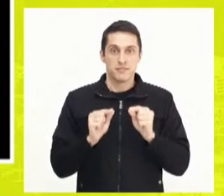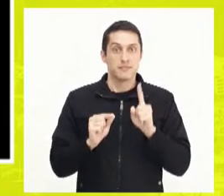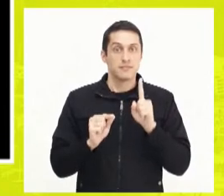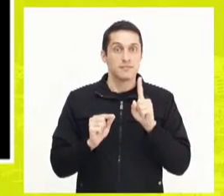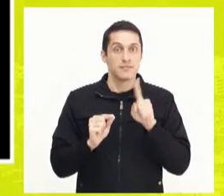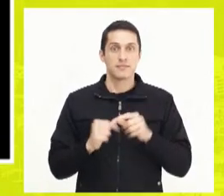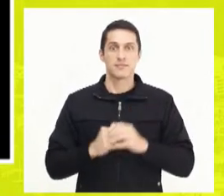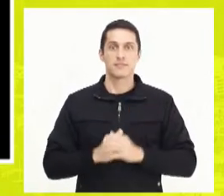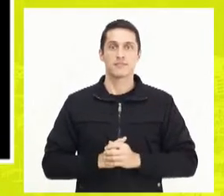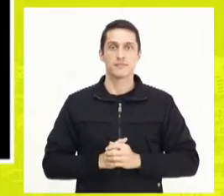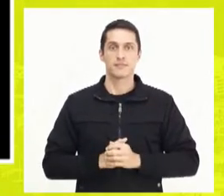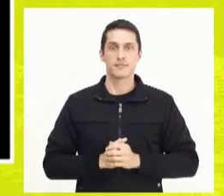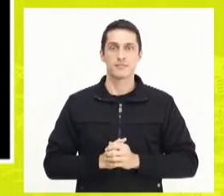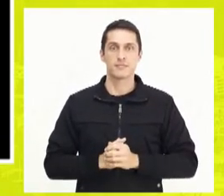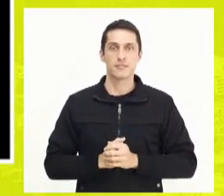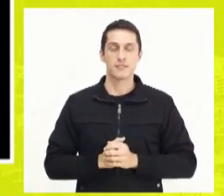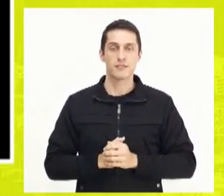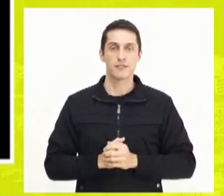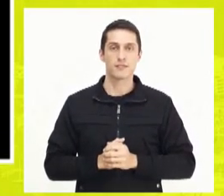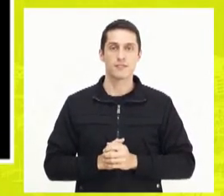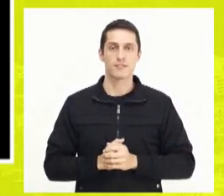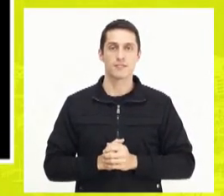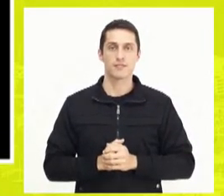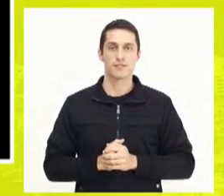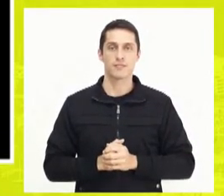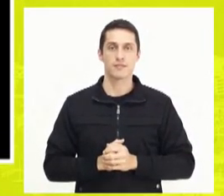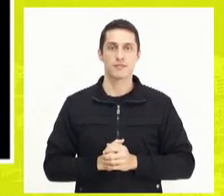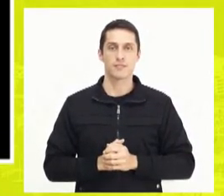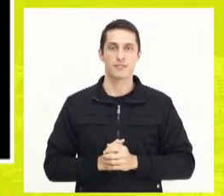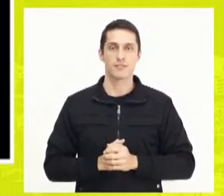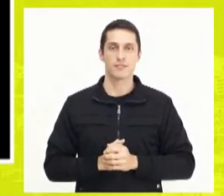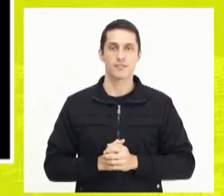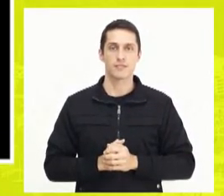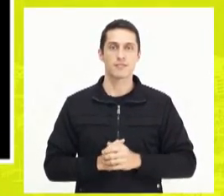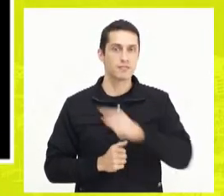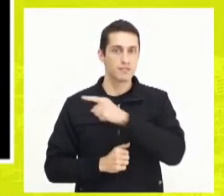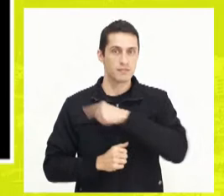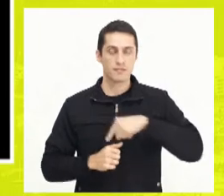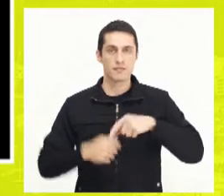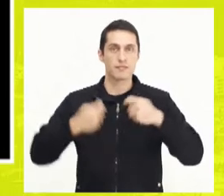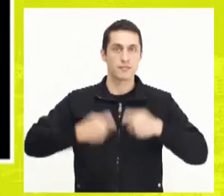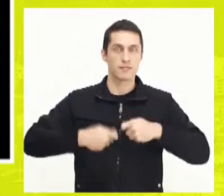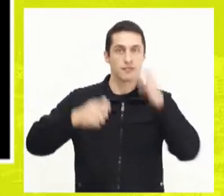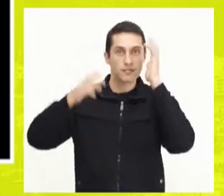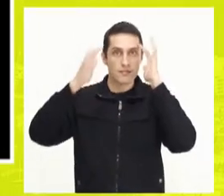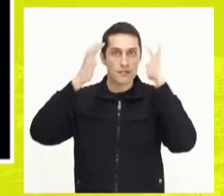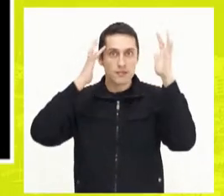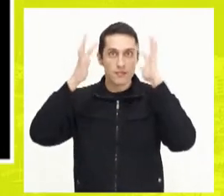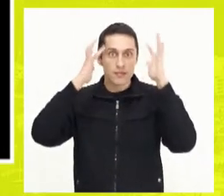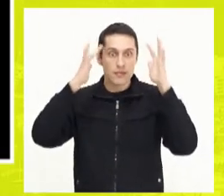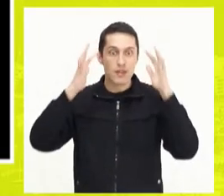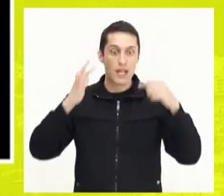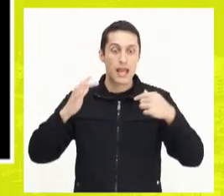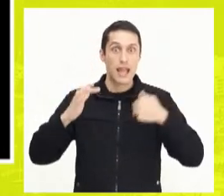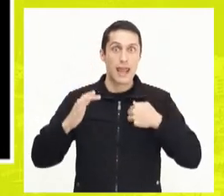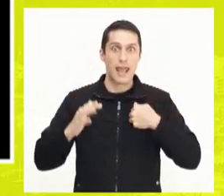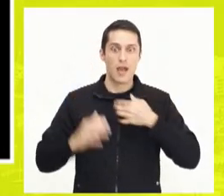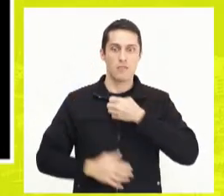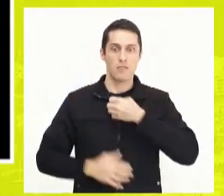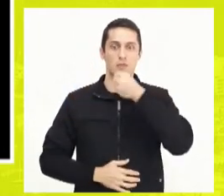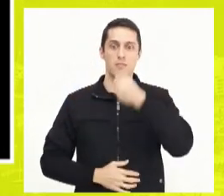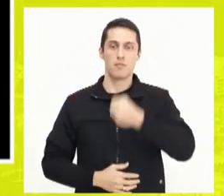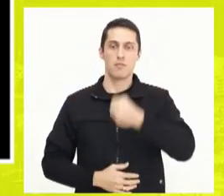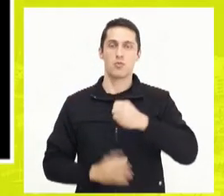with your question i can see a processing